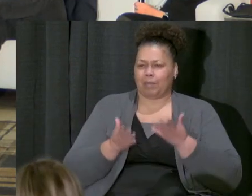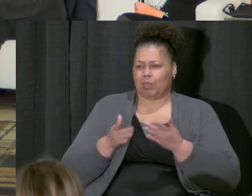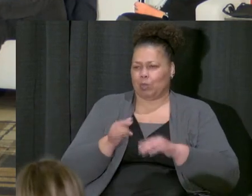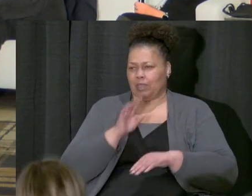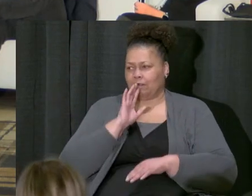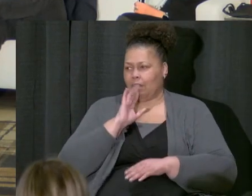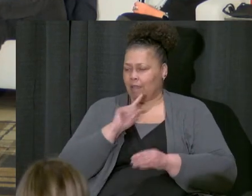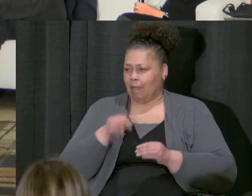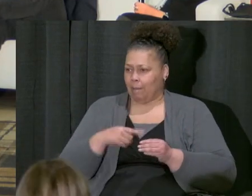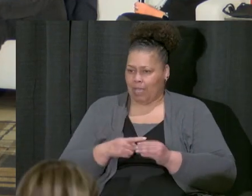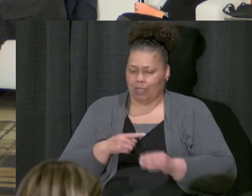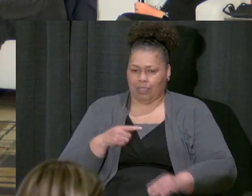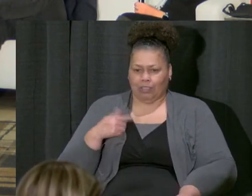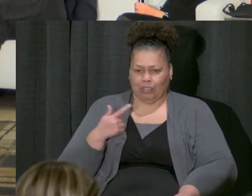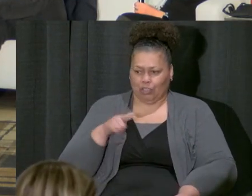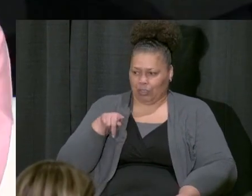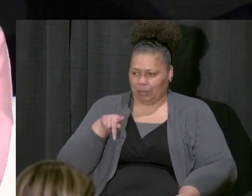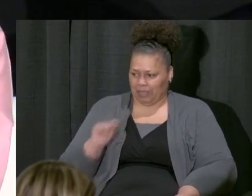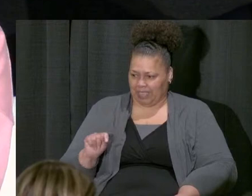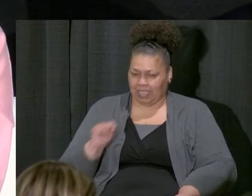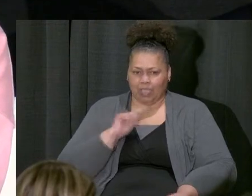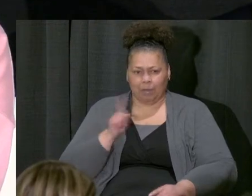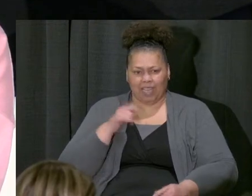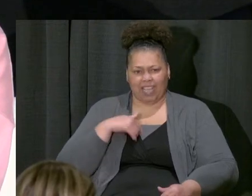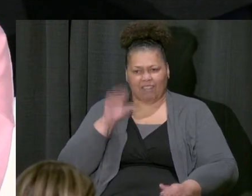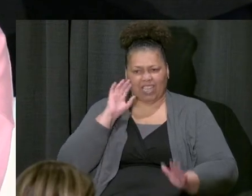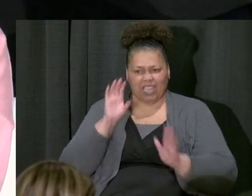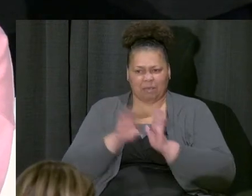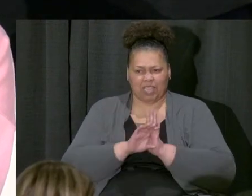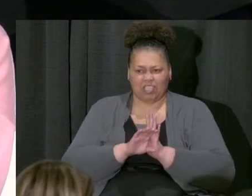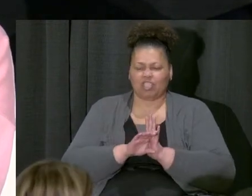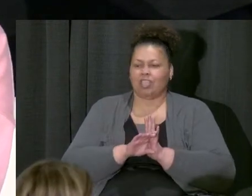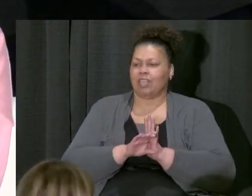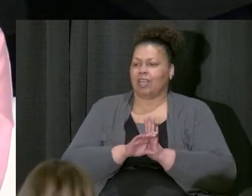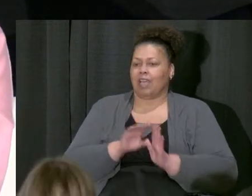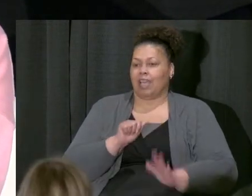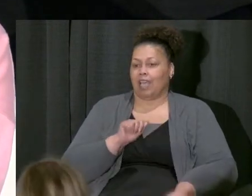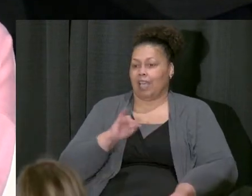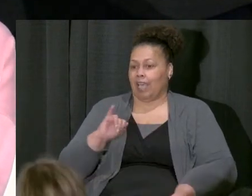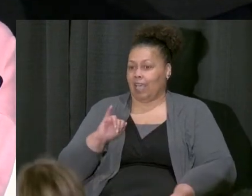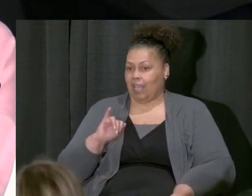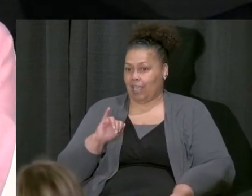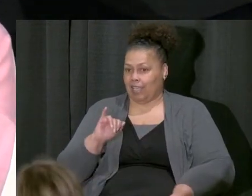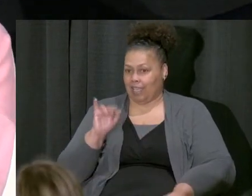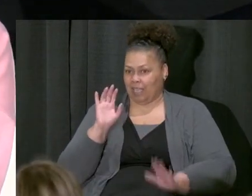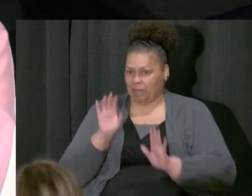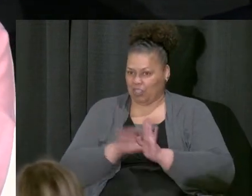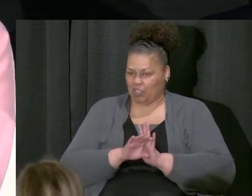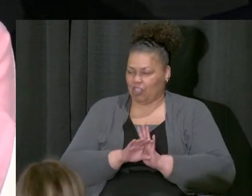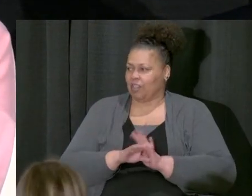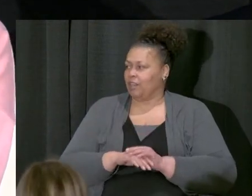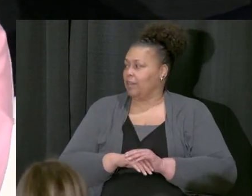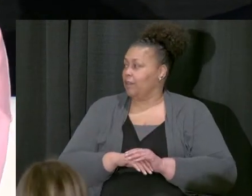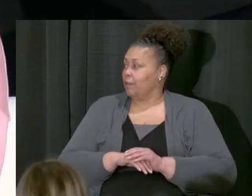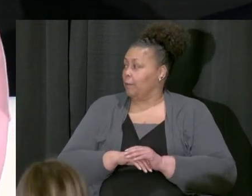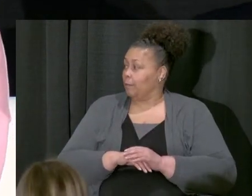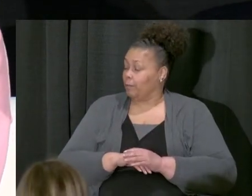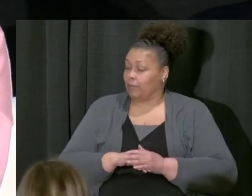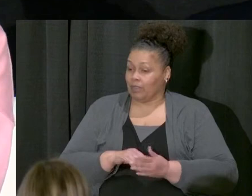GPT, but there is a, you know, image generation AI these days. So if